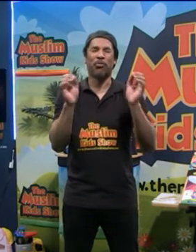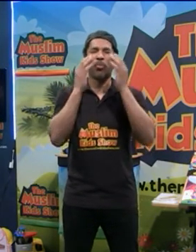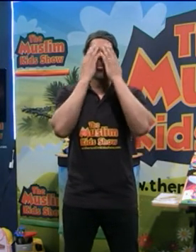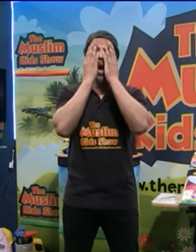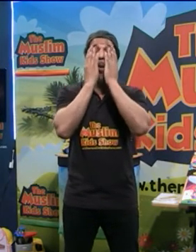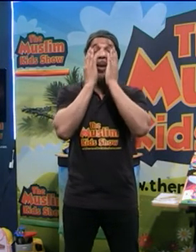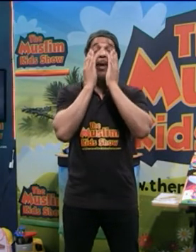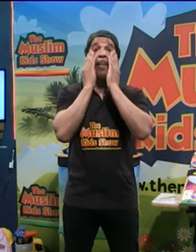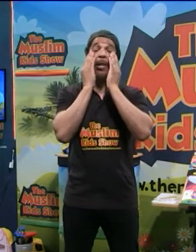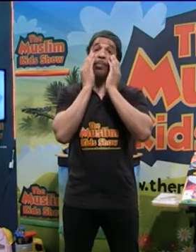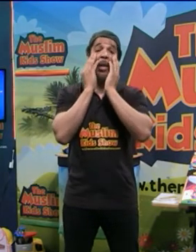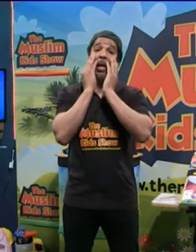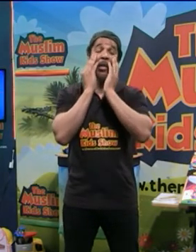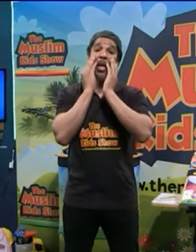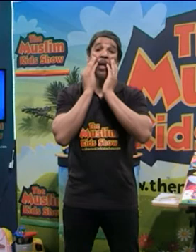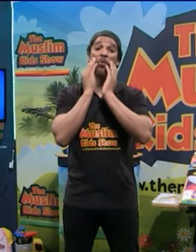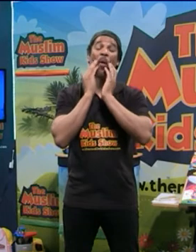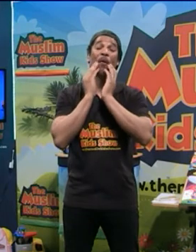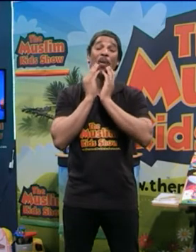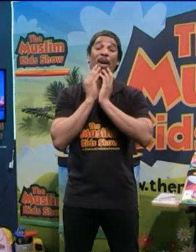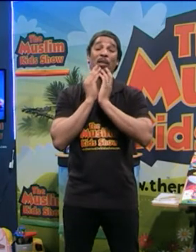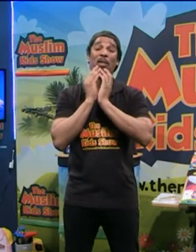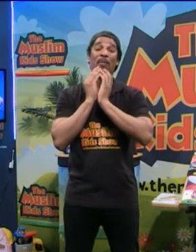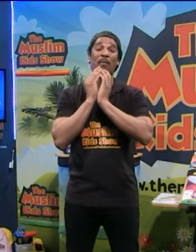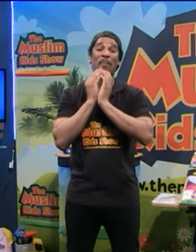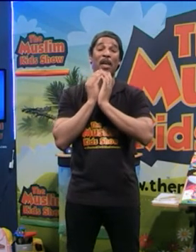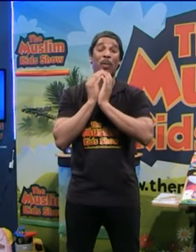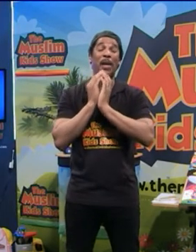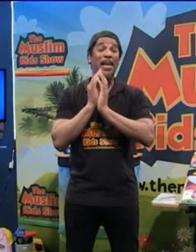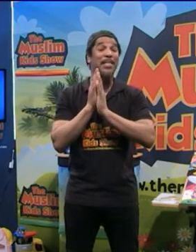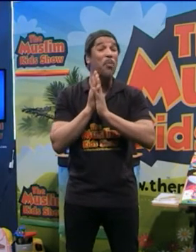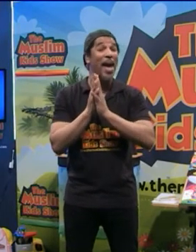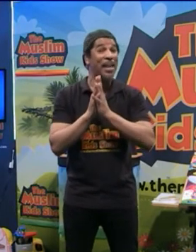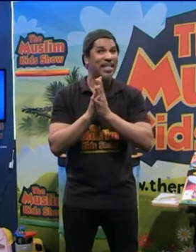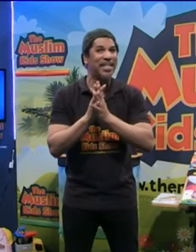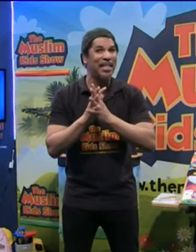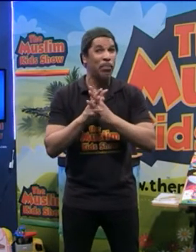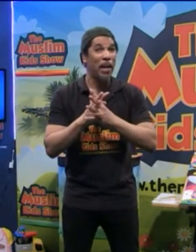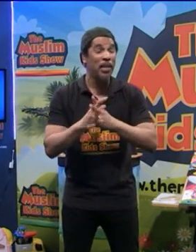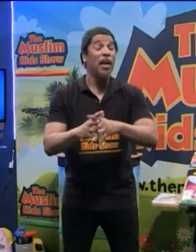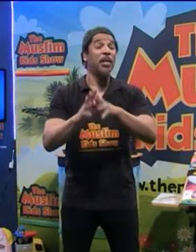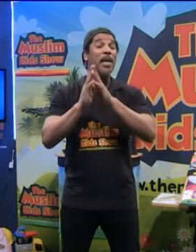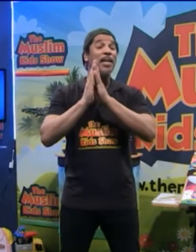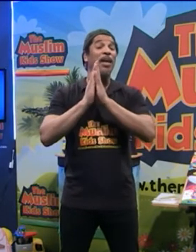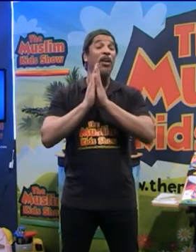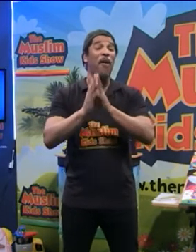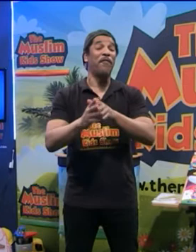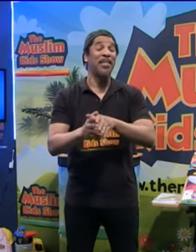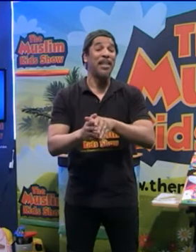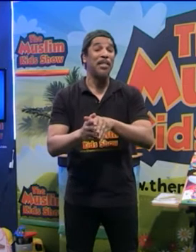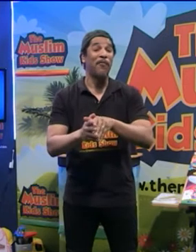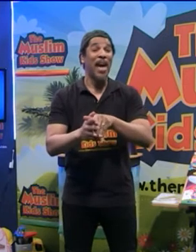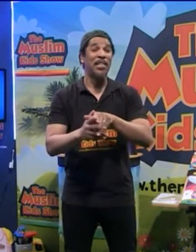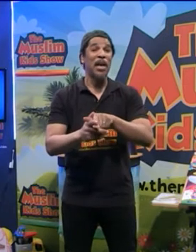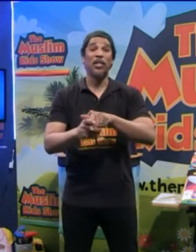and wow, my little brain can't take it. So I hope you guys learned something from that as well. And I can see why Alice is into space, because there is a lot of